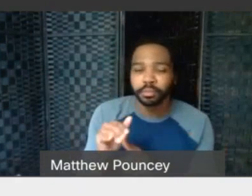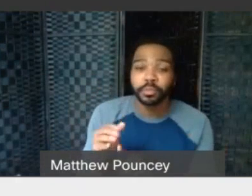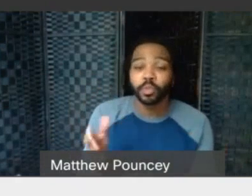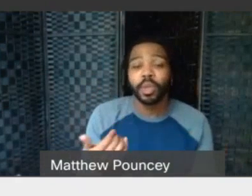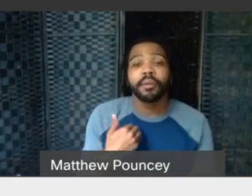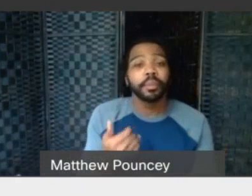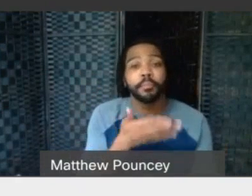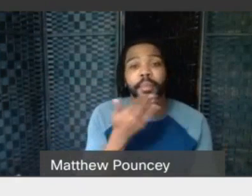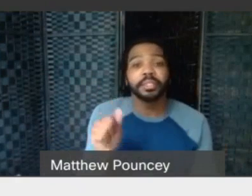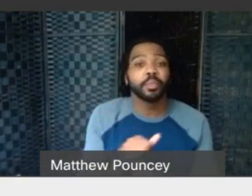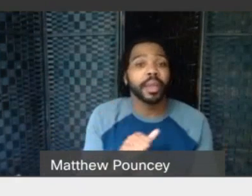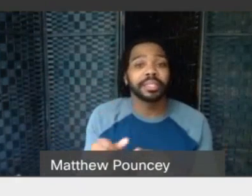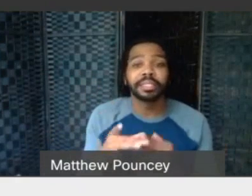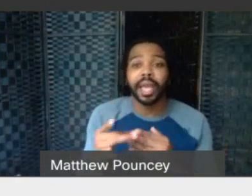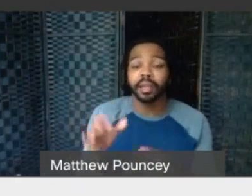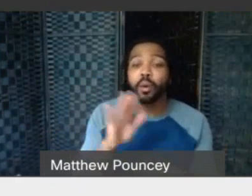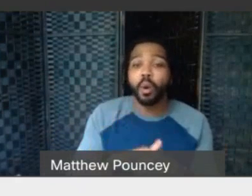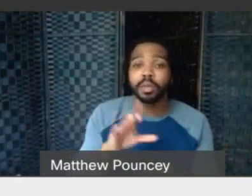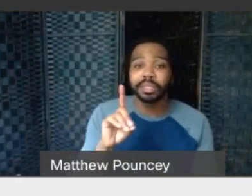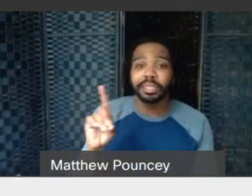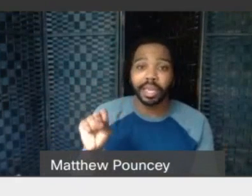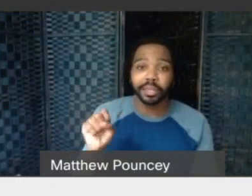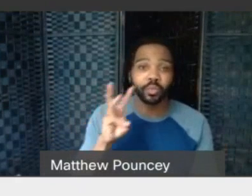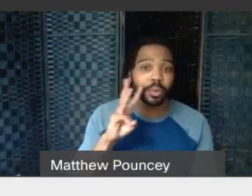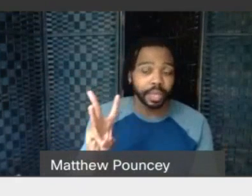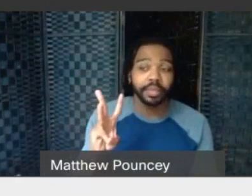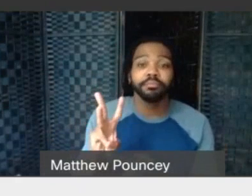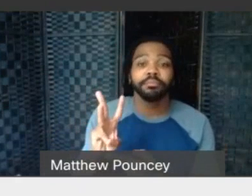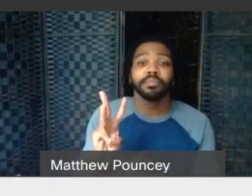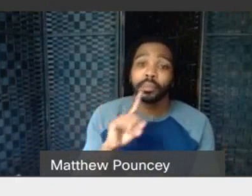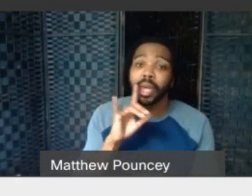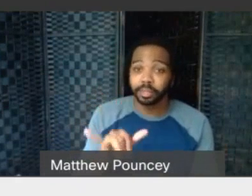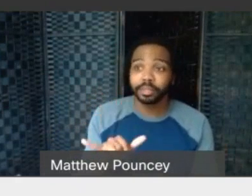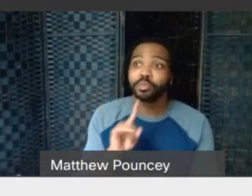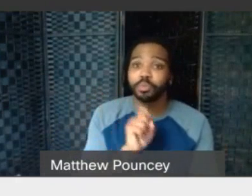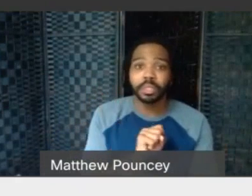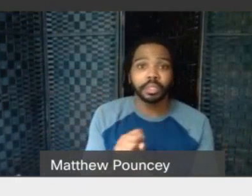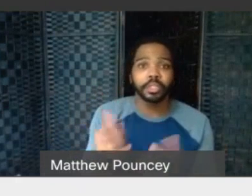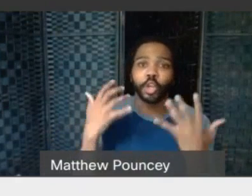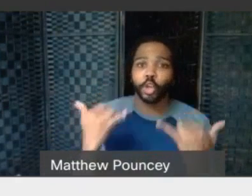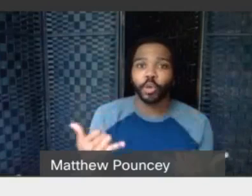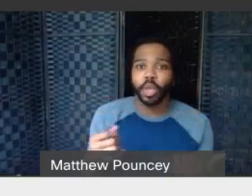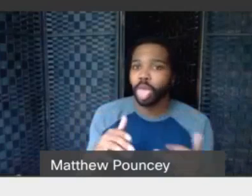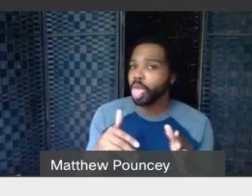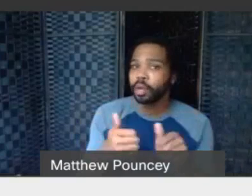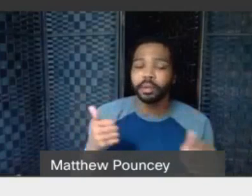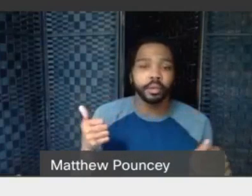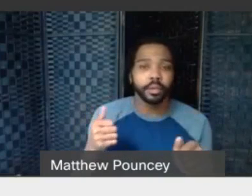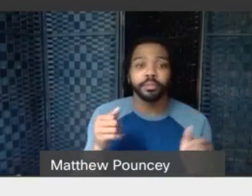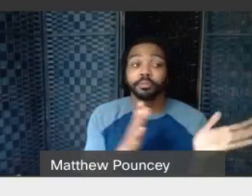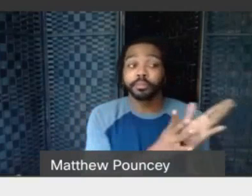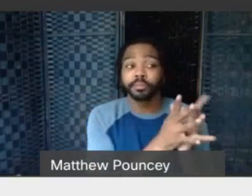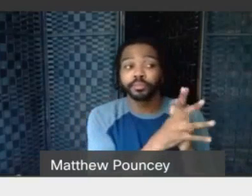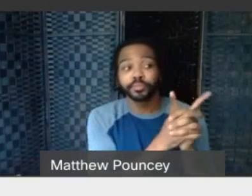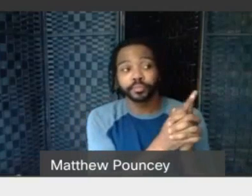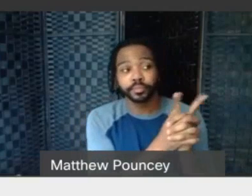practice guide on DDS's website that is actually still current, because kudos to the group